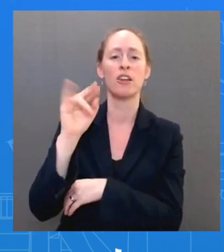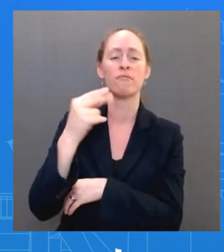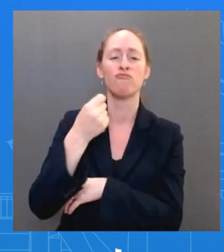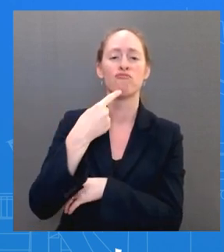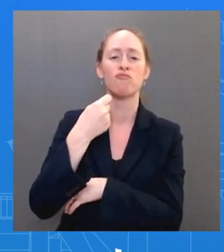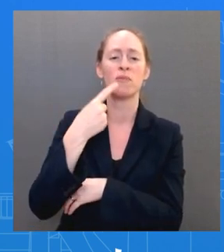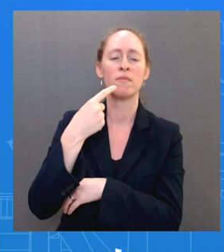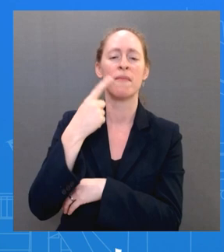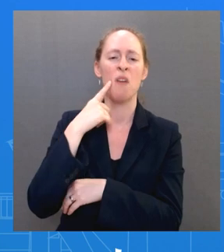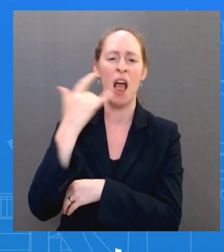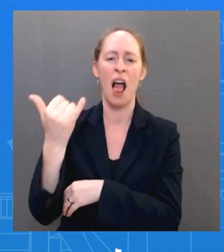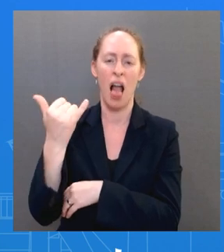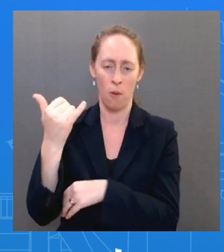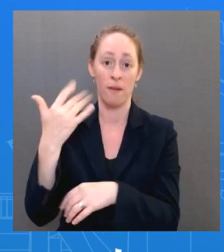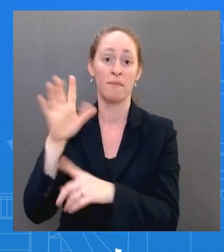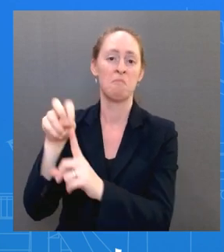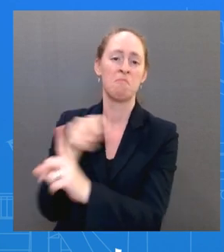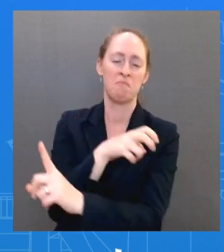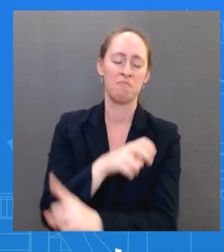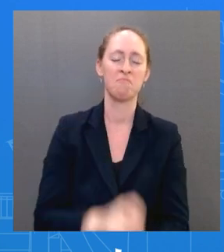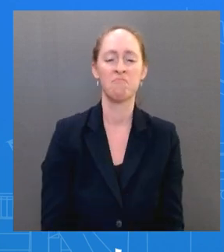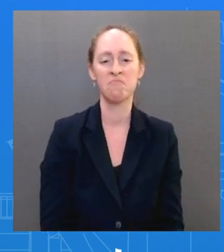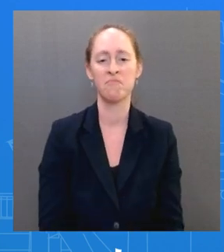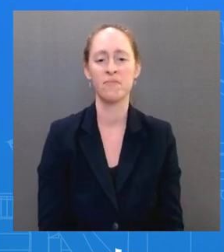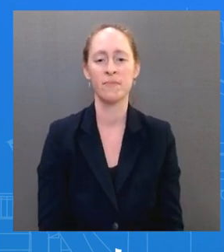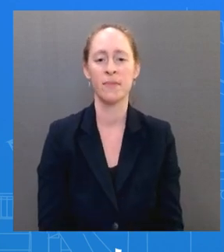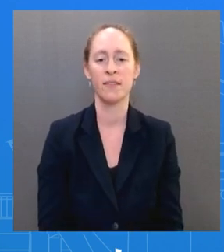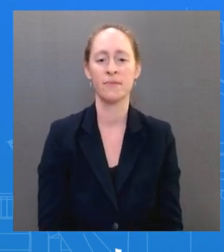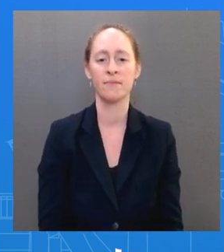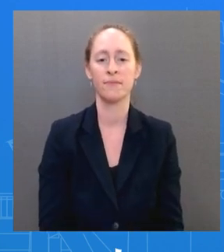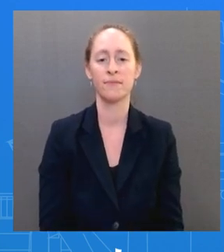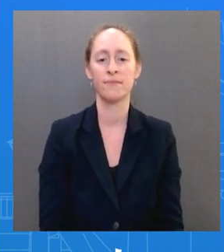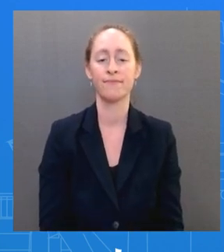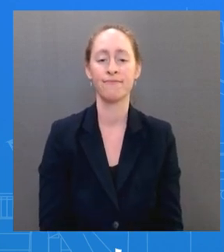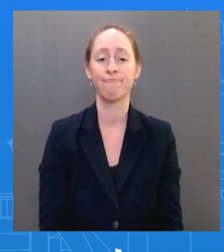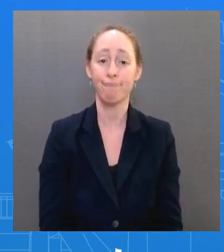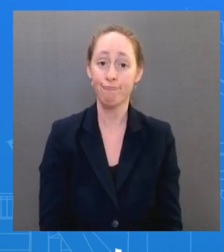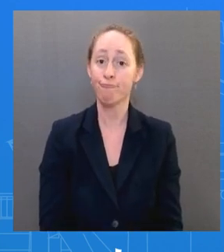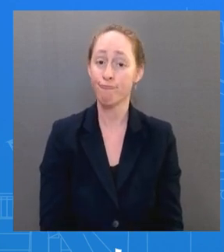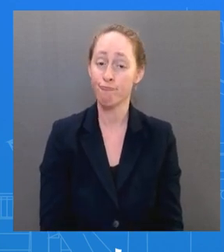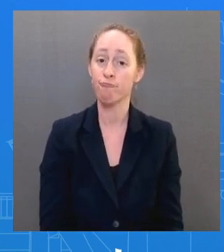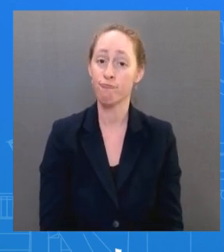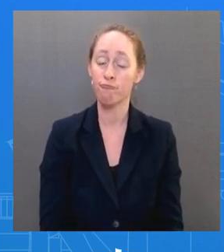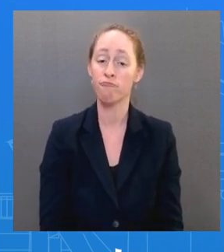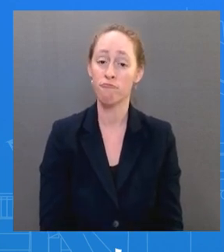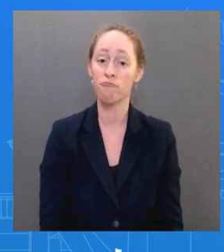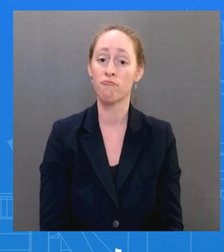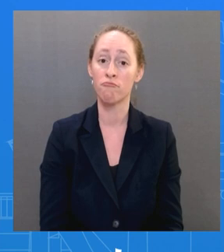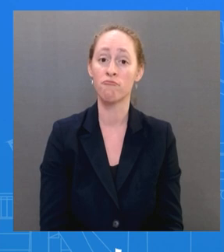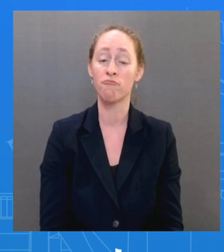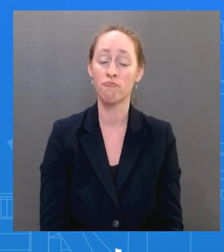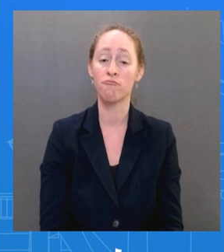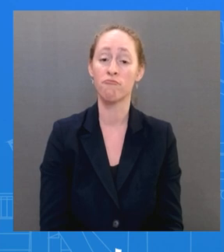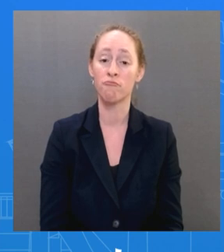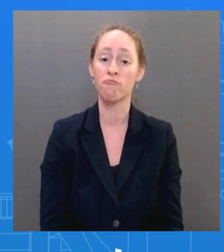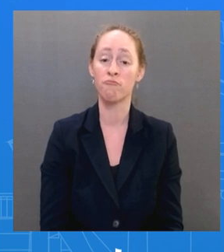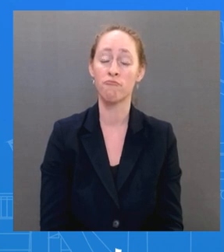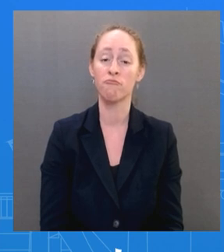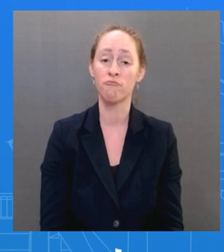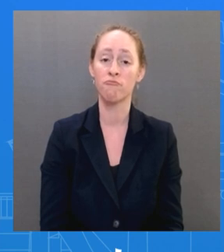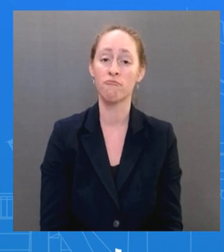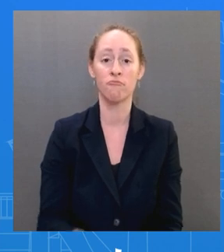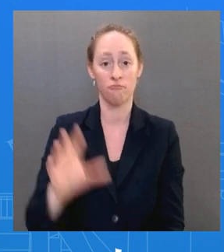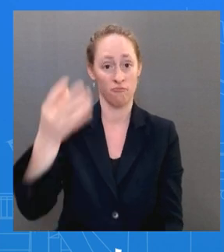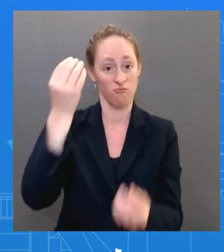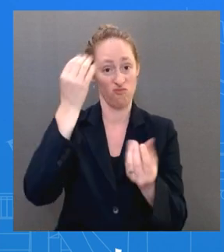will respond favorably, as most maximally protected patients do. There has been nothing in the course of his